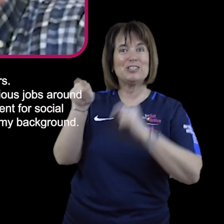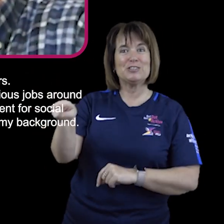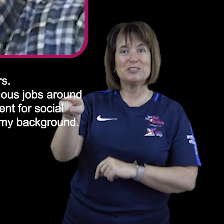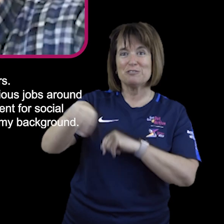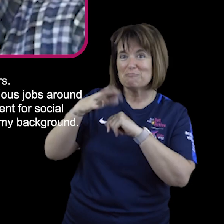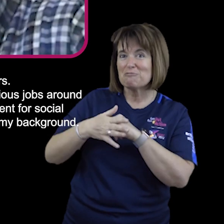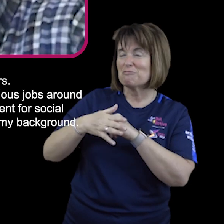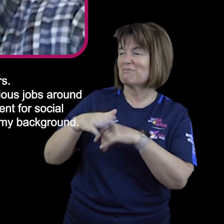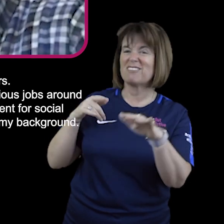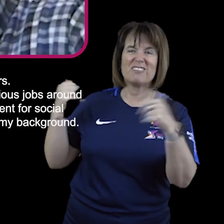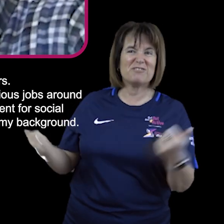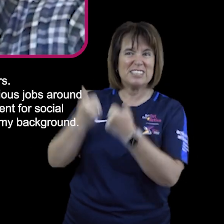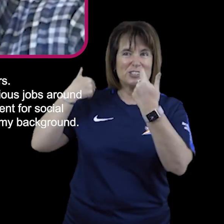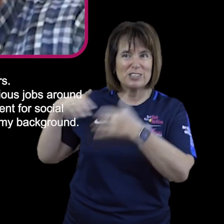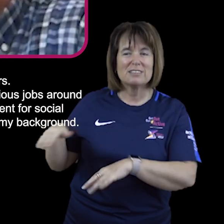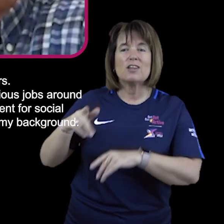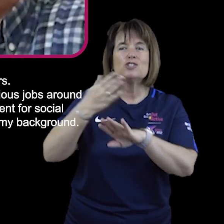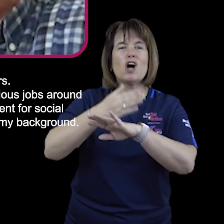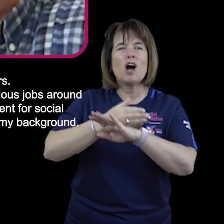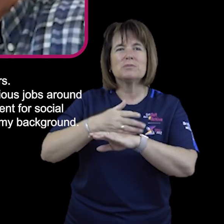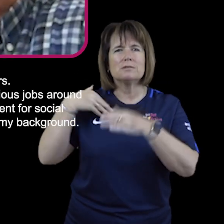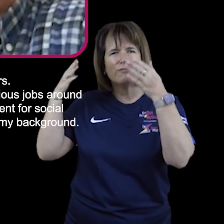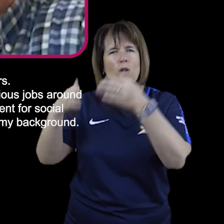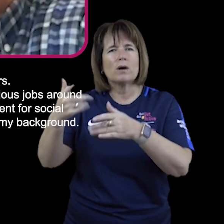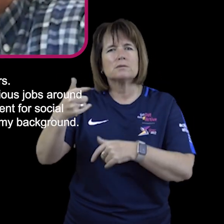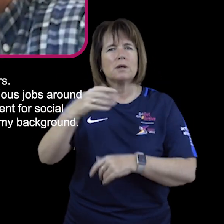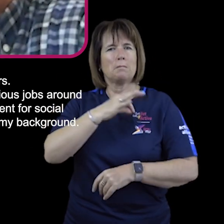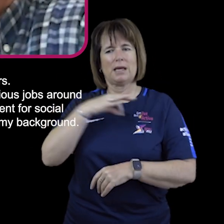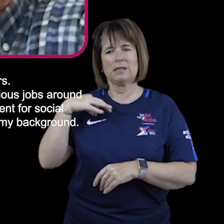left, and did various jobs around.